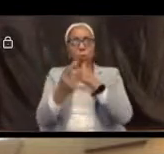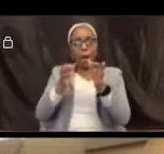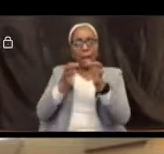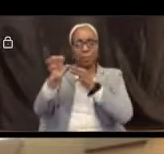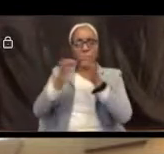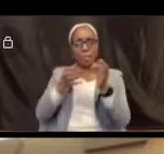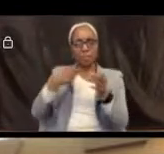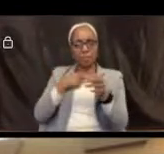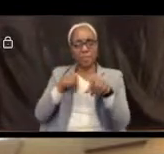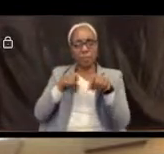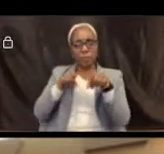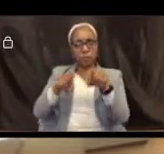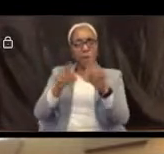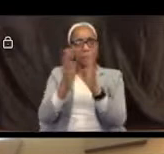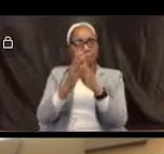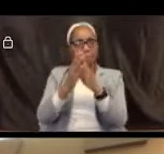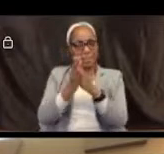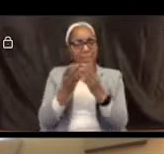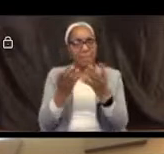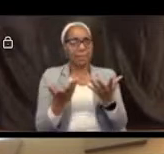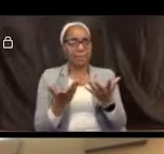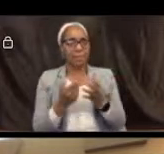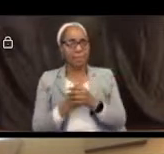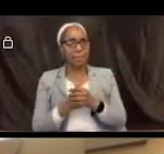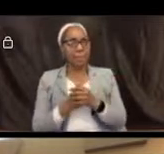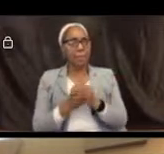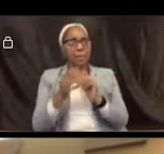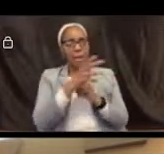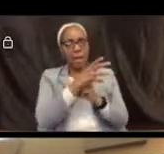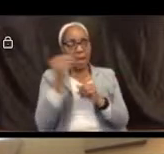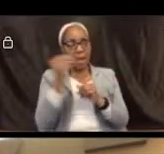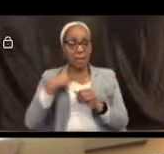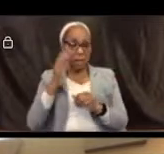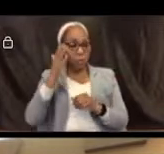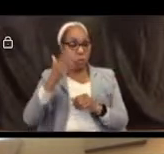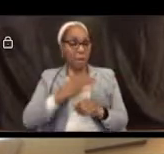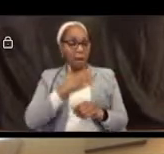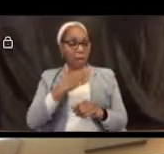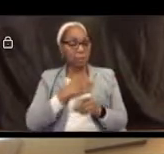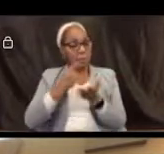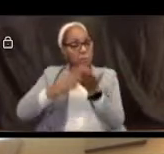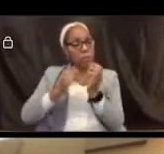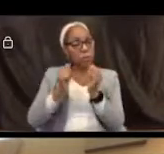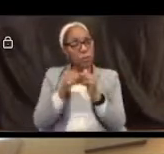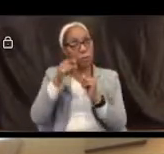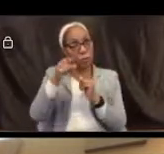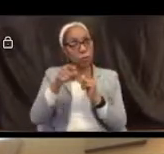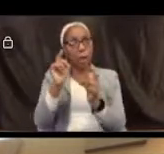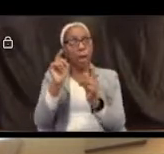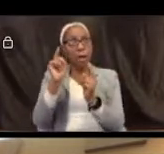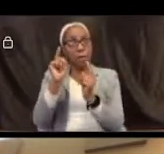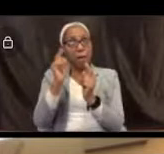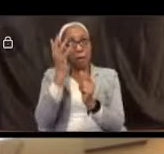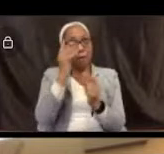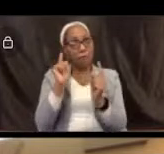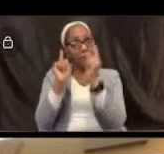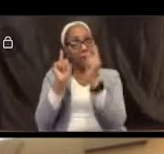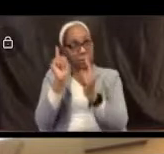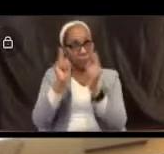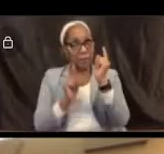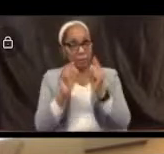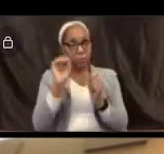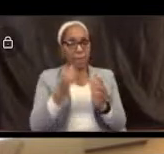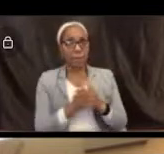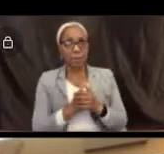evening in the meeting. And I'll be happy to go over with you face to face at your